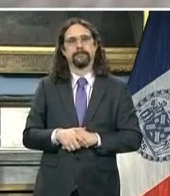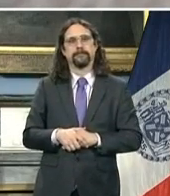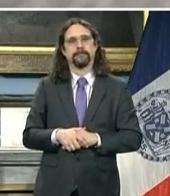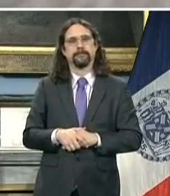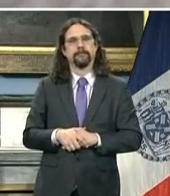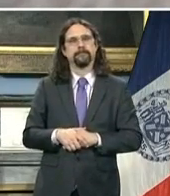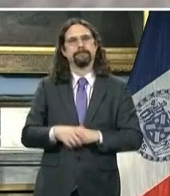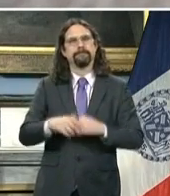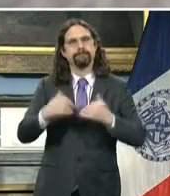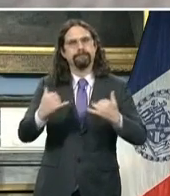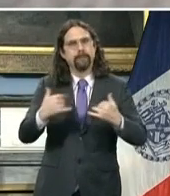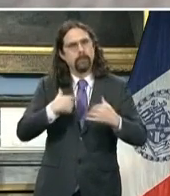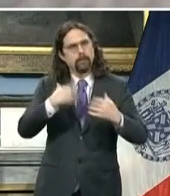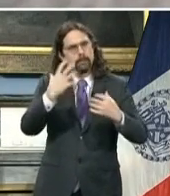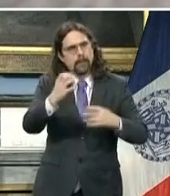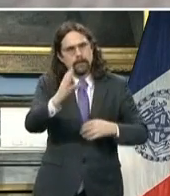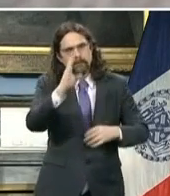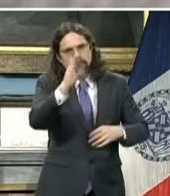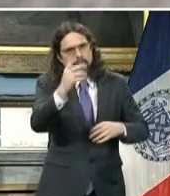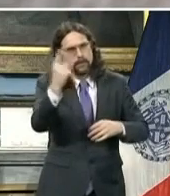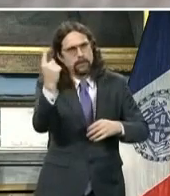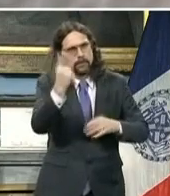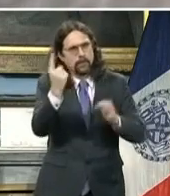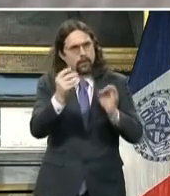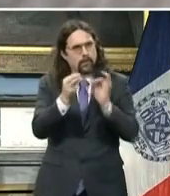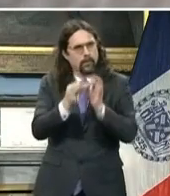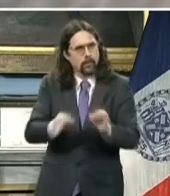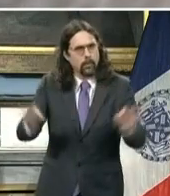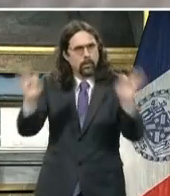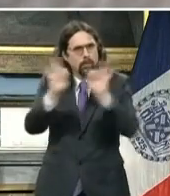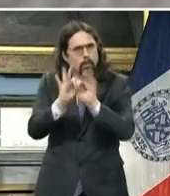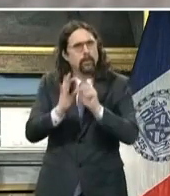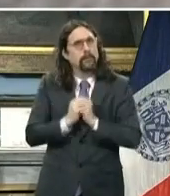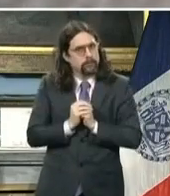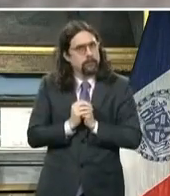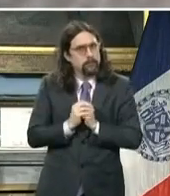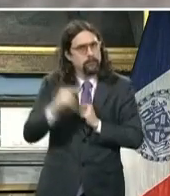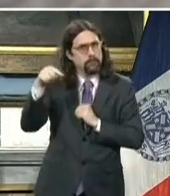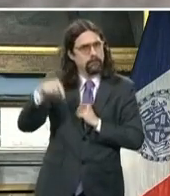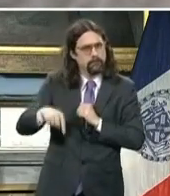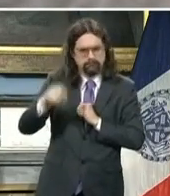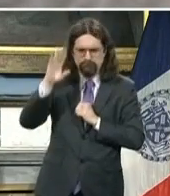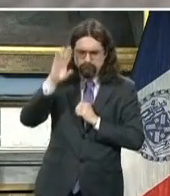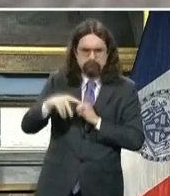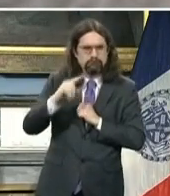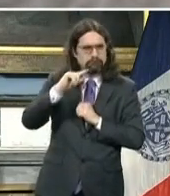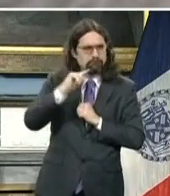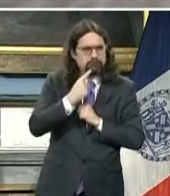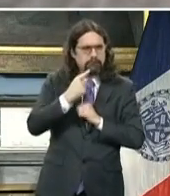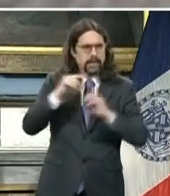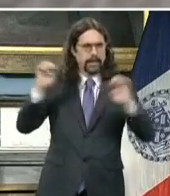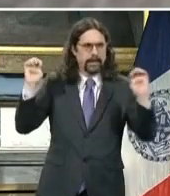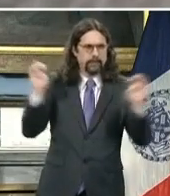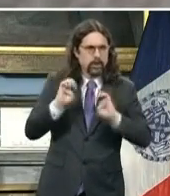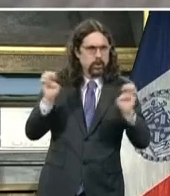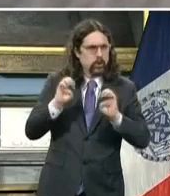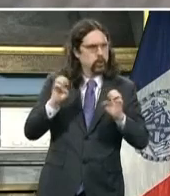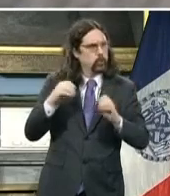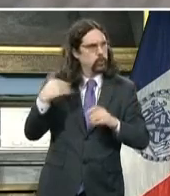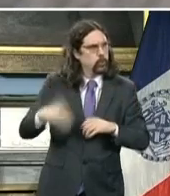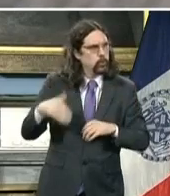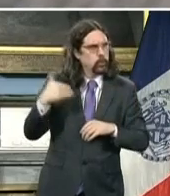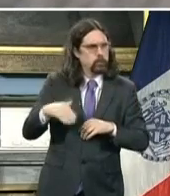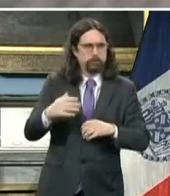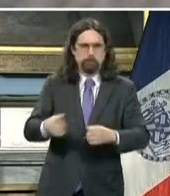midst of this crisis, another crisis that we've all seen and we've all been disgusted by it, which is discrimination and